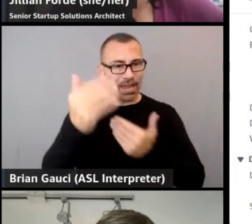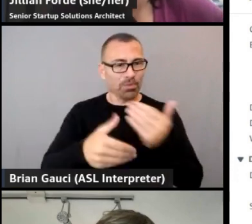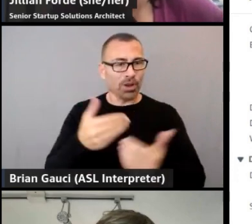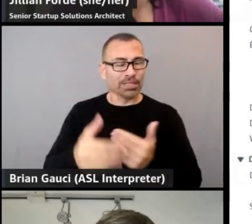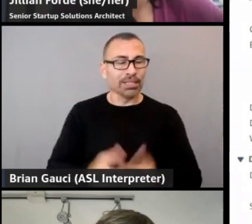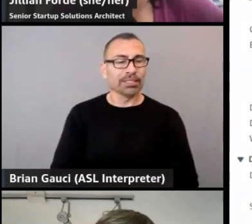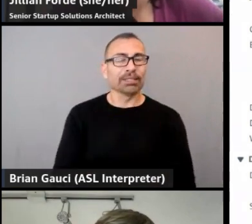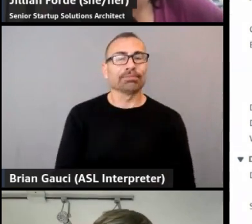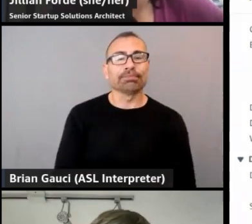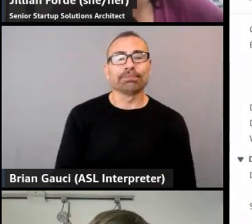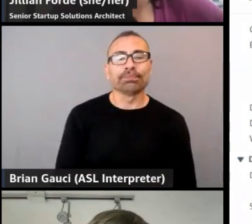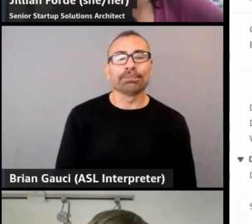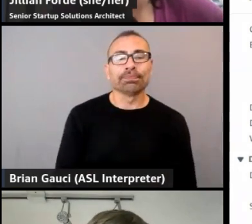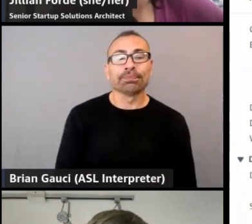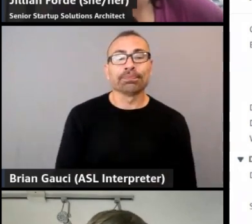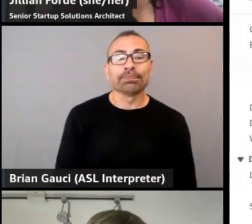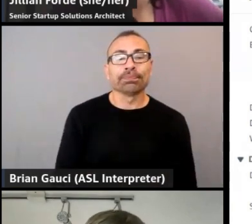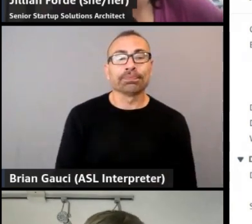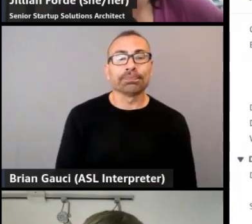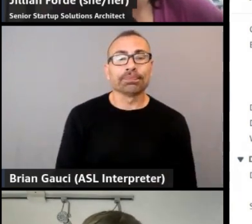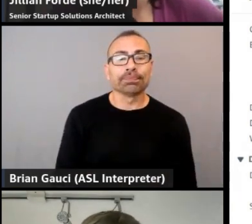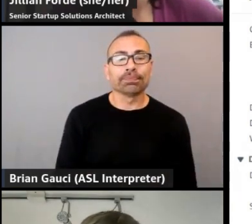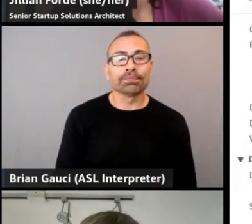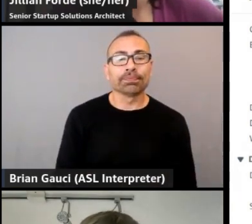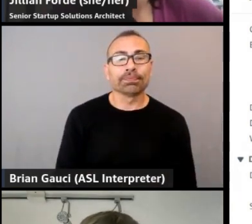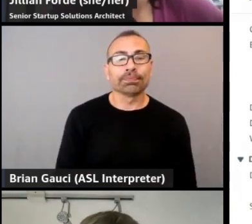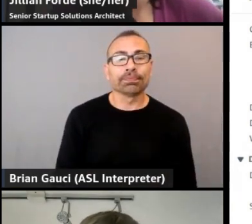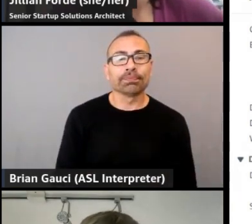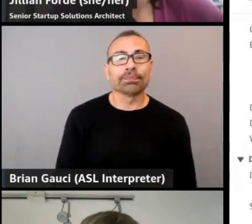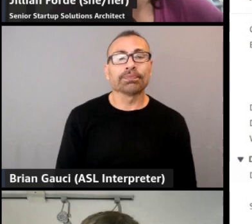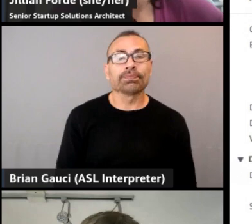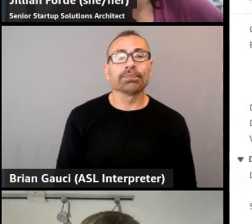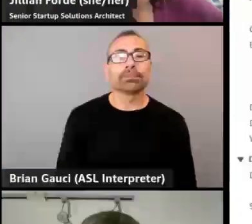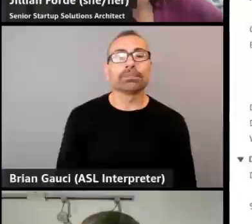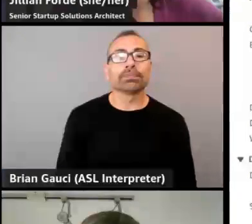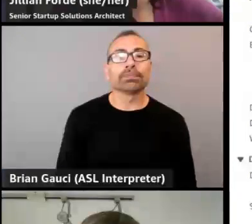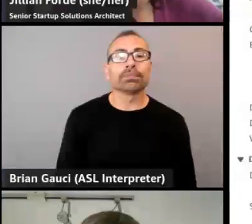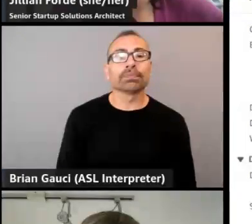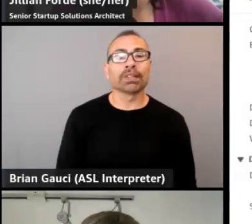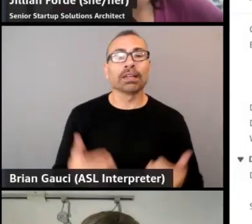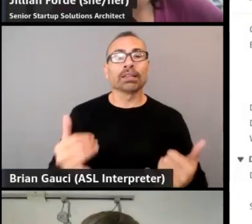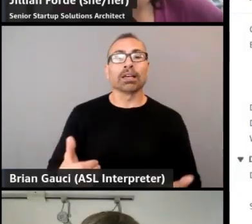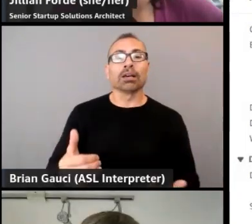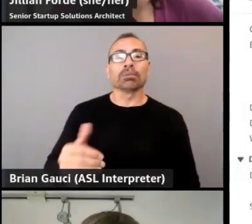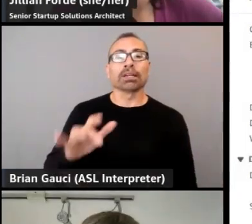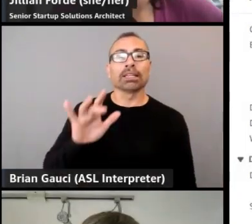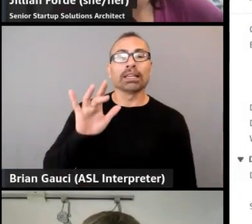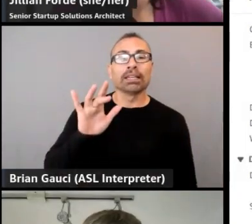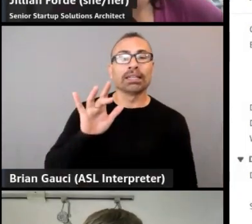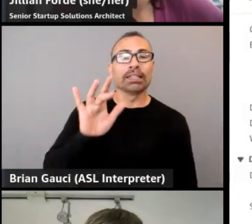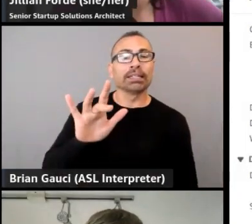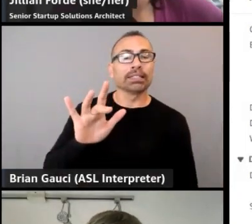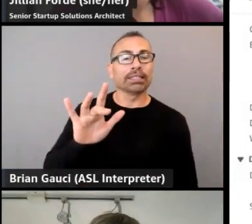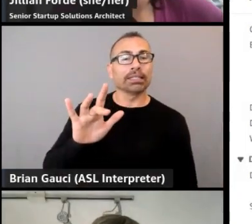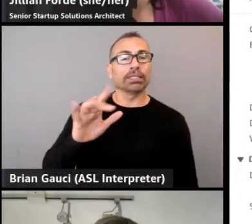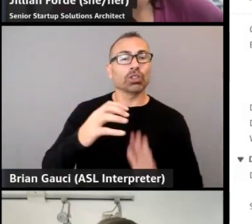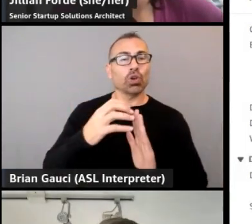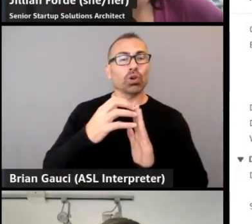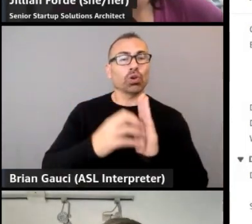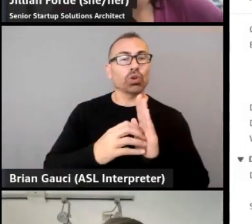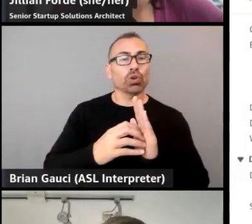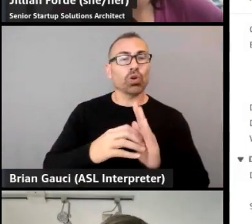Okay, so now I am going to hit this code block. And what I'm doing is I'm actually saying I just need